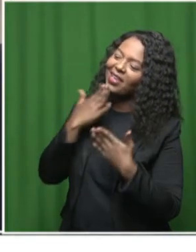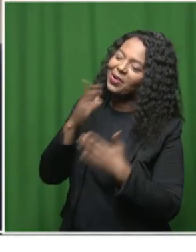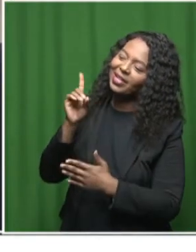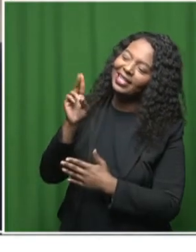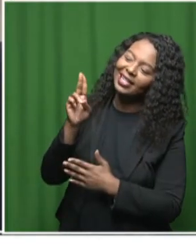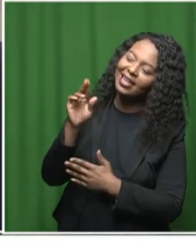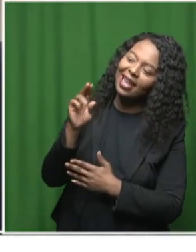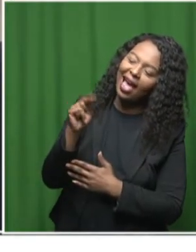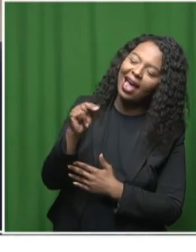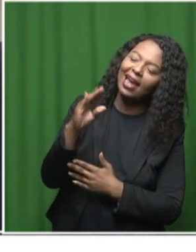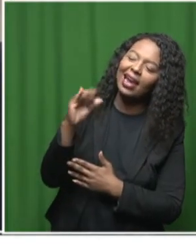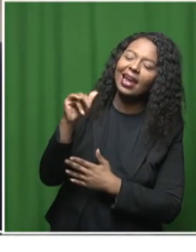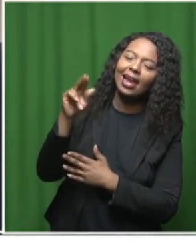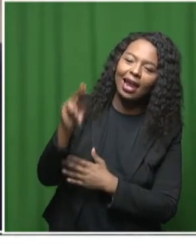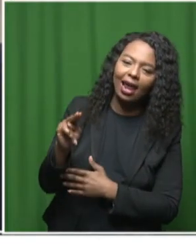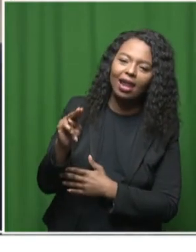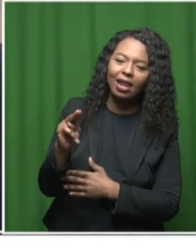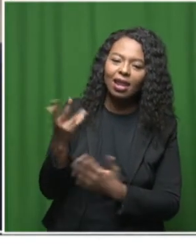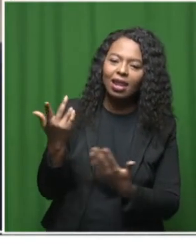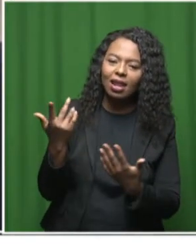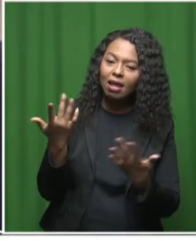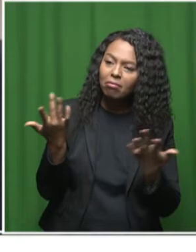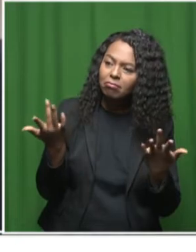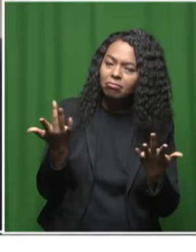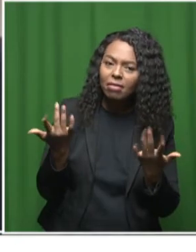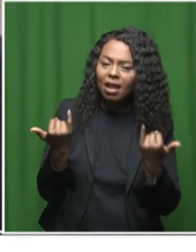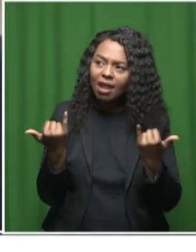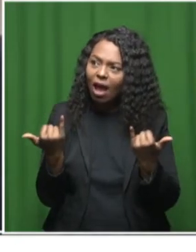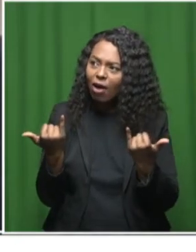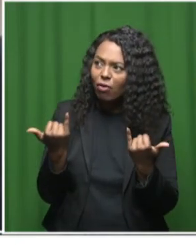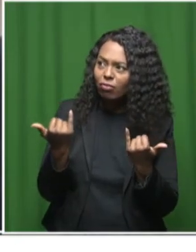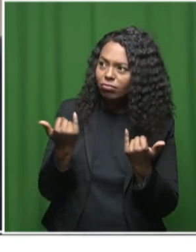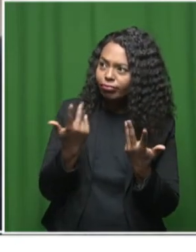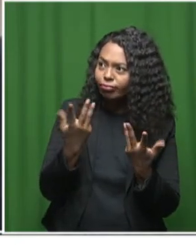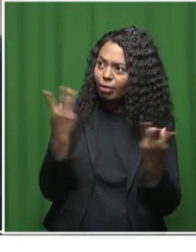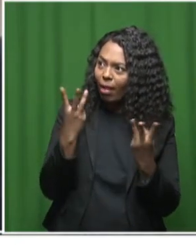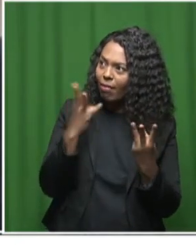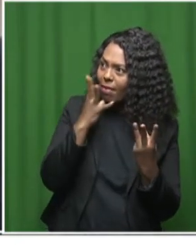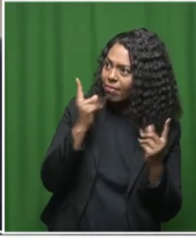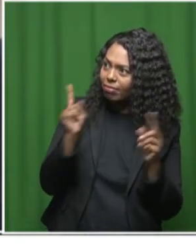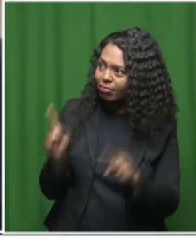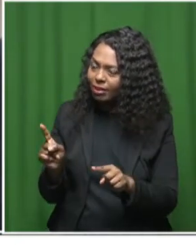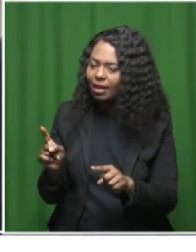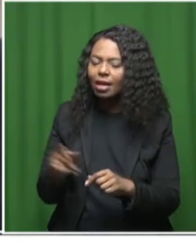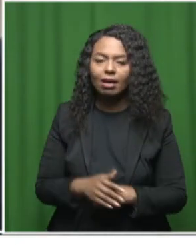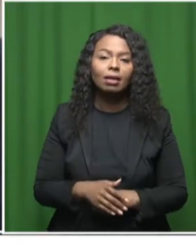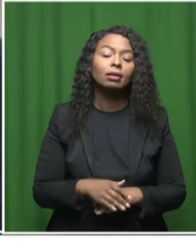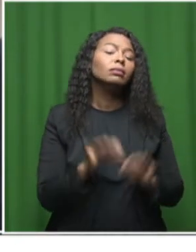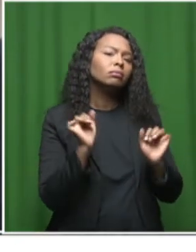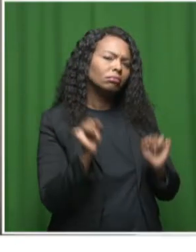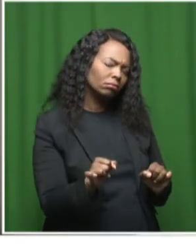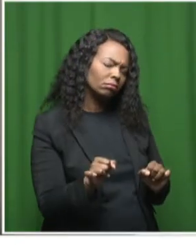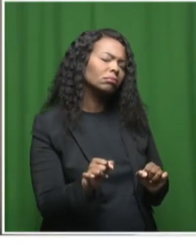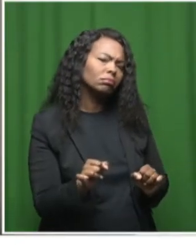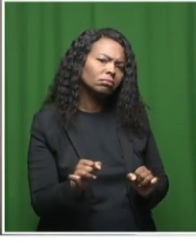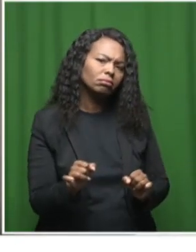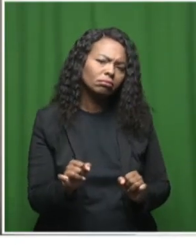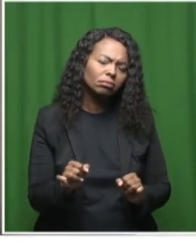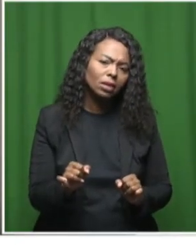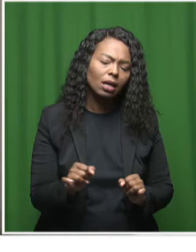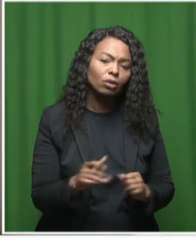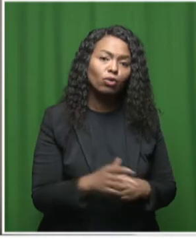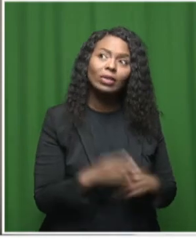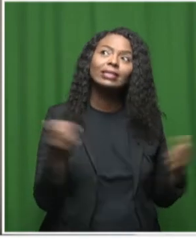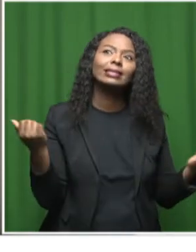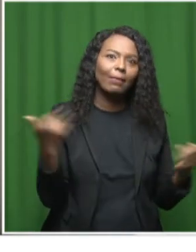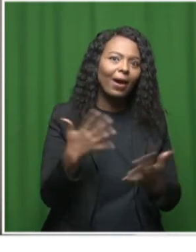for speaking to us. What are your numbers looking like before Christmas? Yeah, that's been a really, we've been